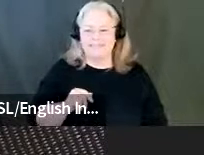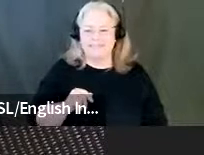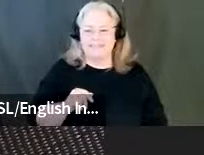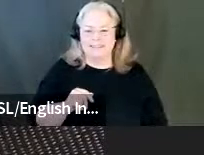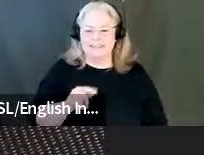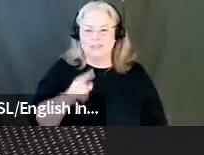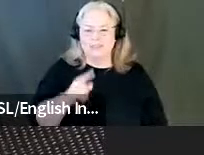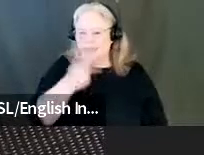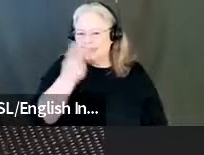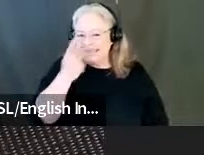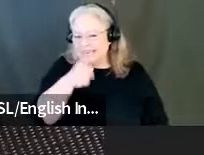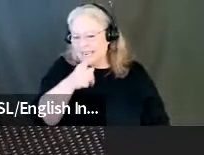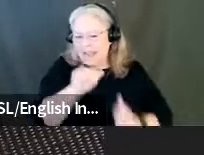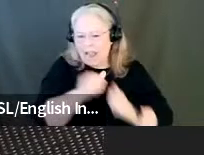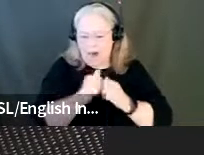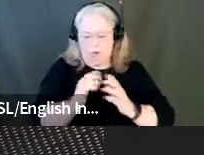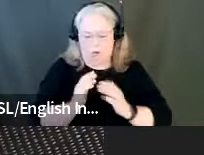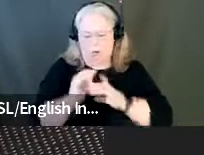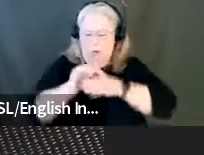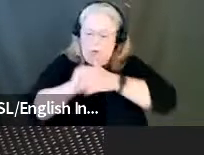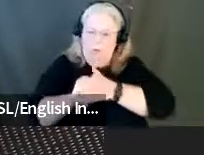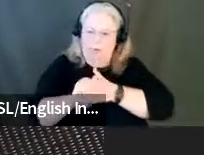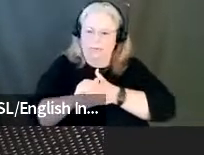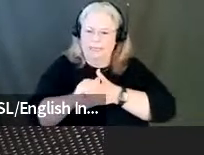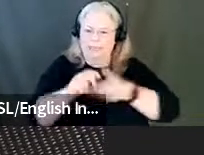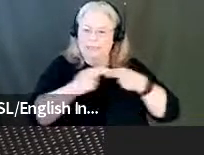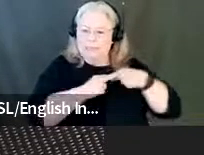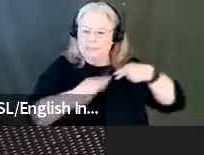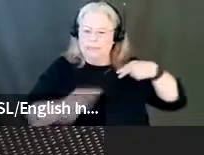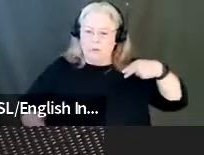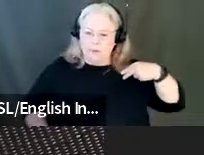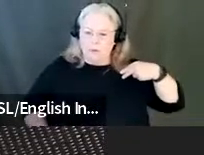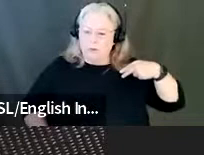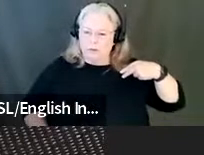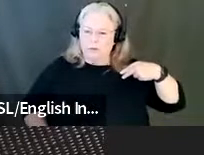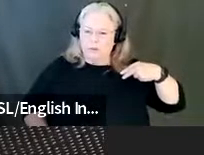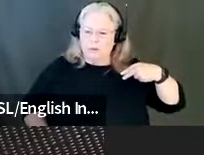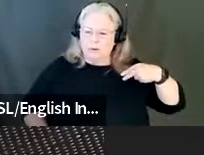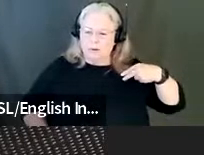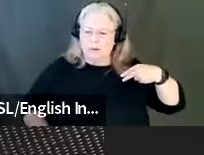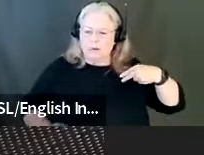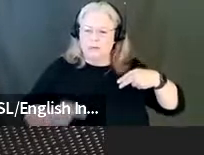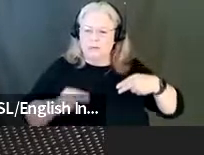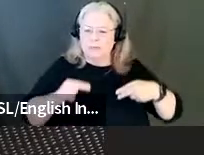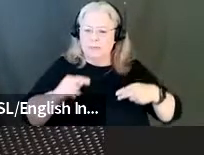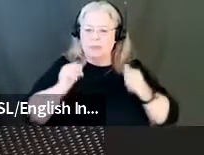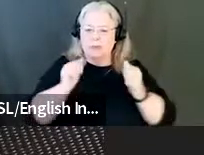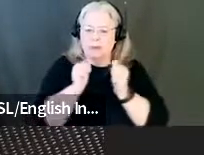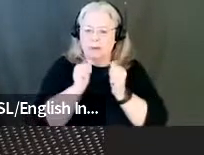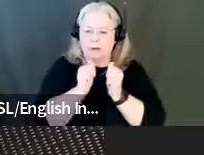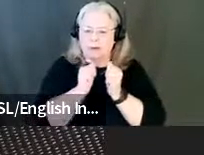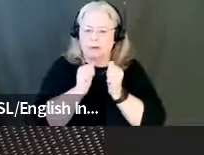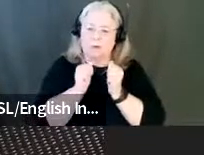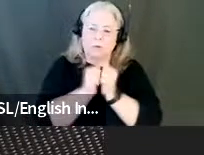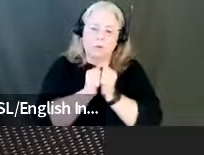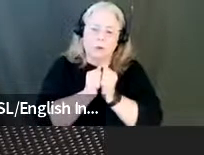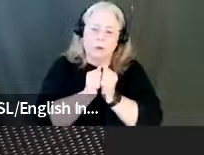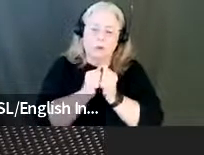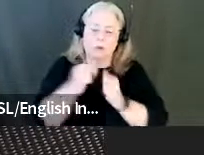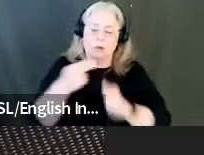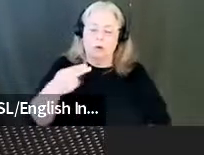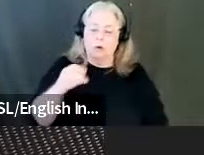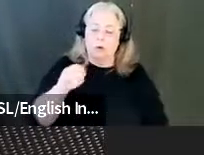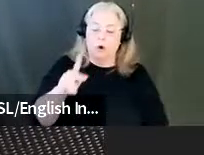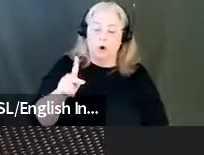So, see how I'm wrapping it around the seatbelt? And I'm wrapping around the seatbelt with the hook side facing